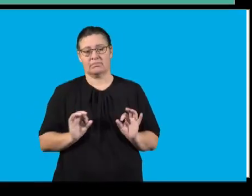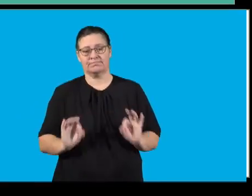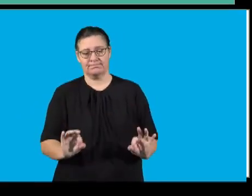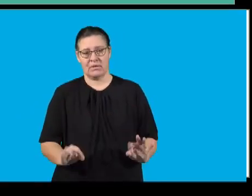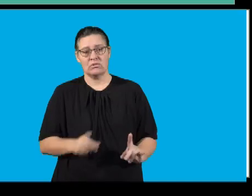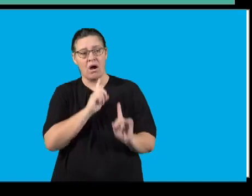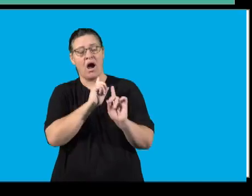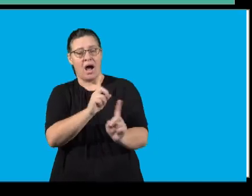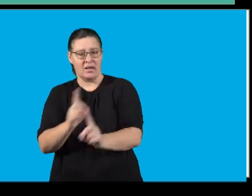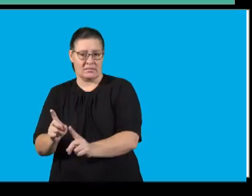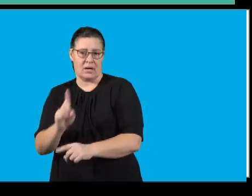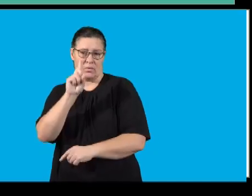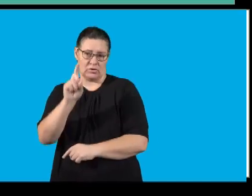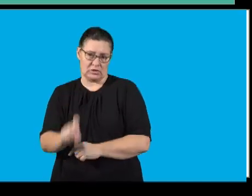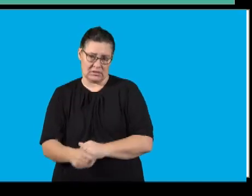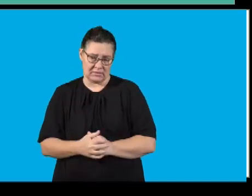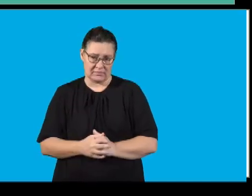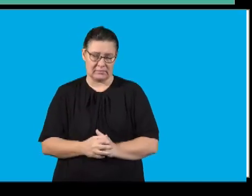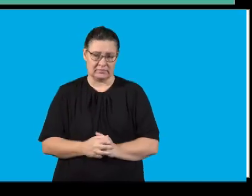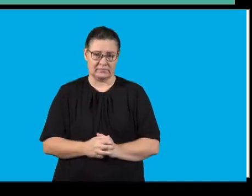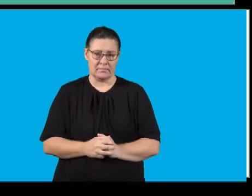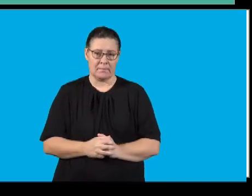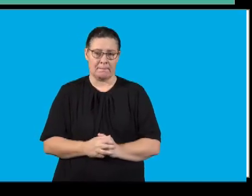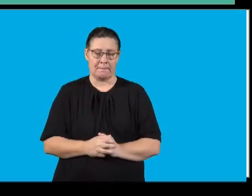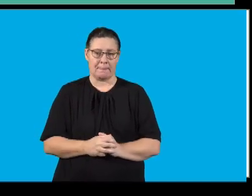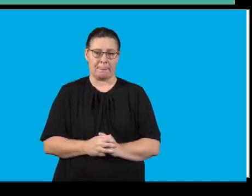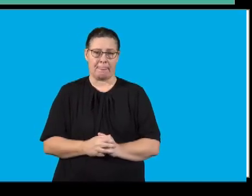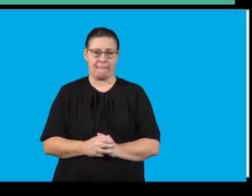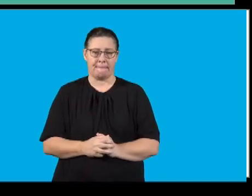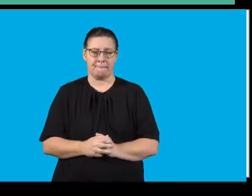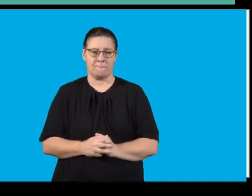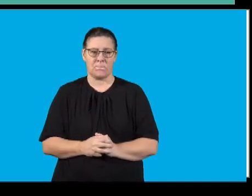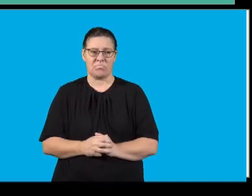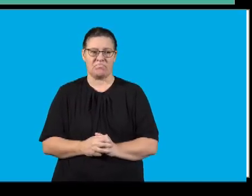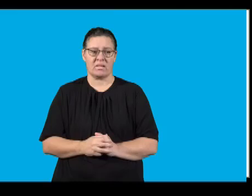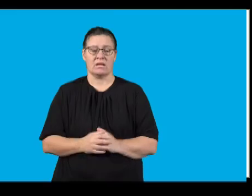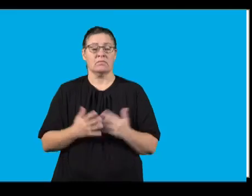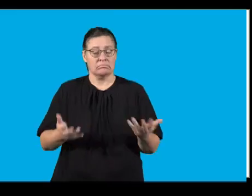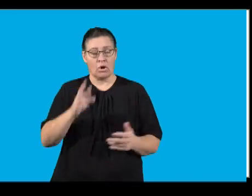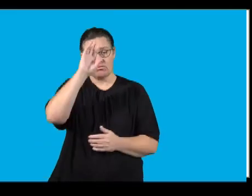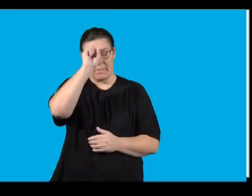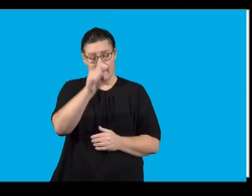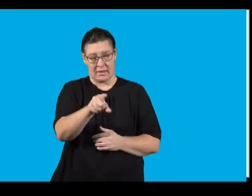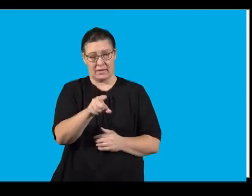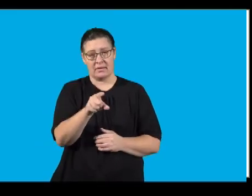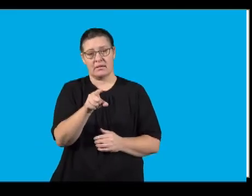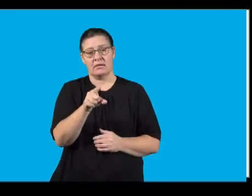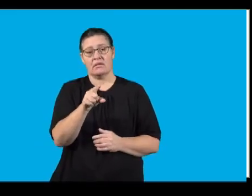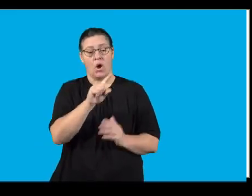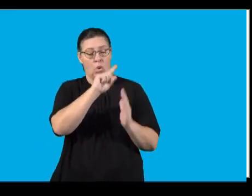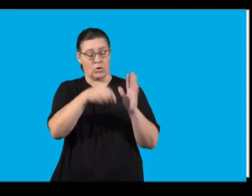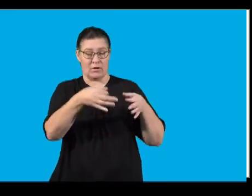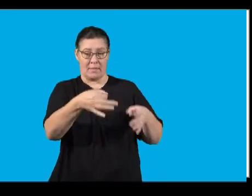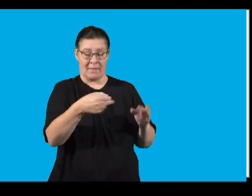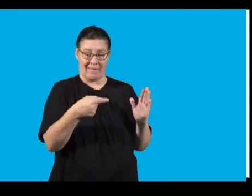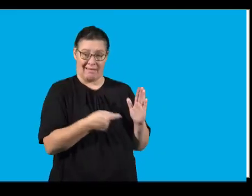correct vocabulary to answer those questions. All right, let's see if we can move on there. Now